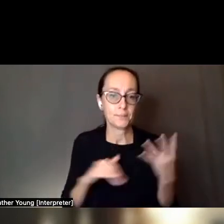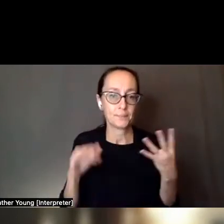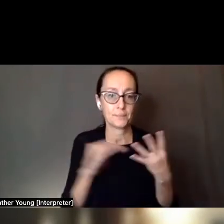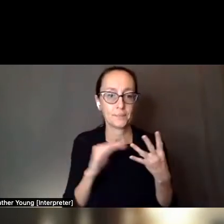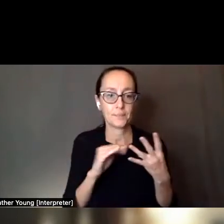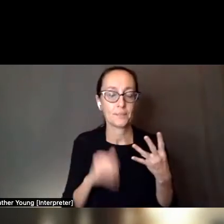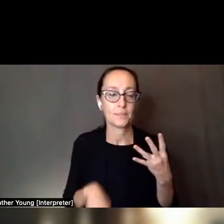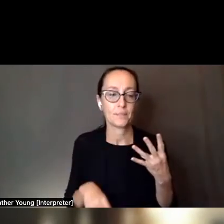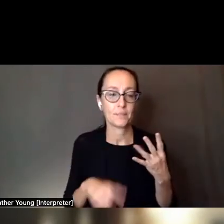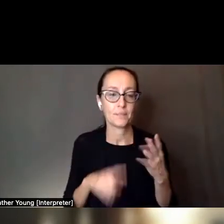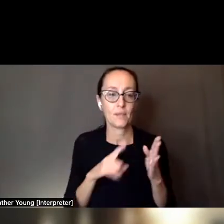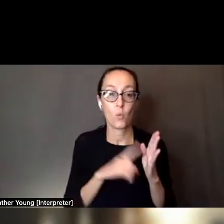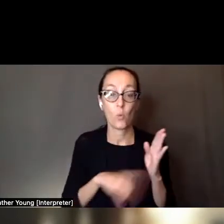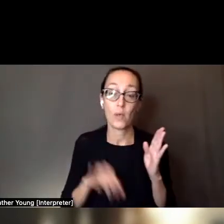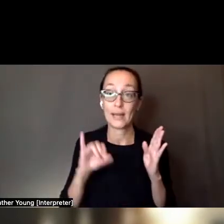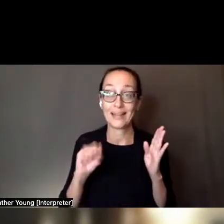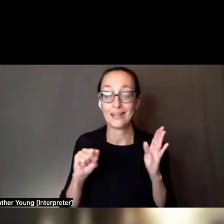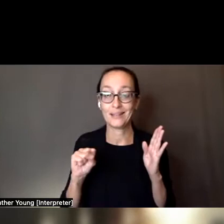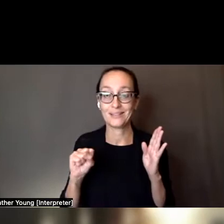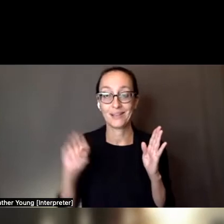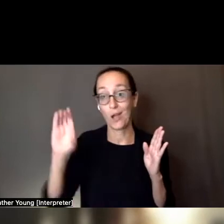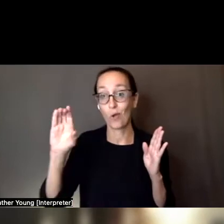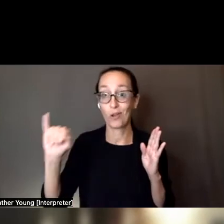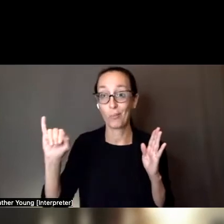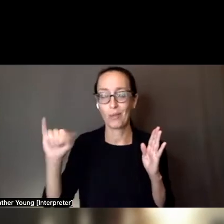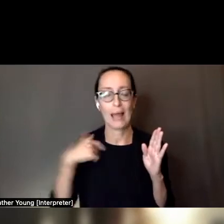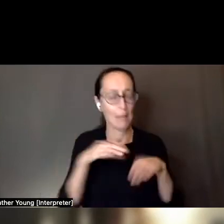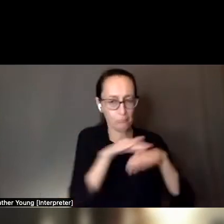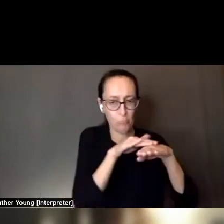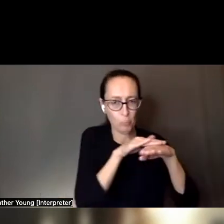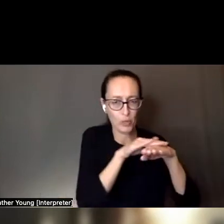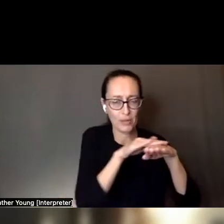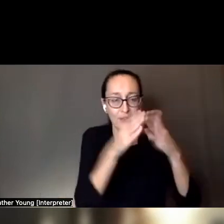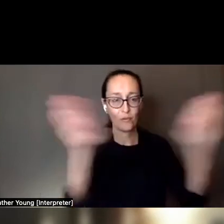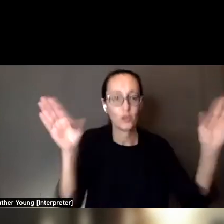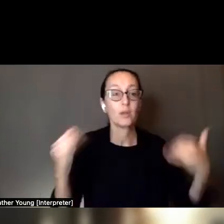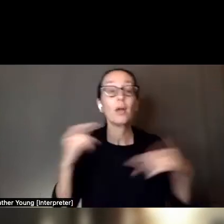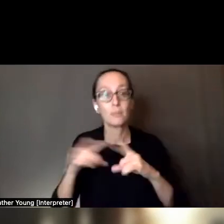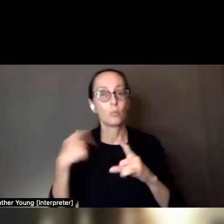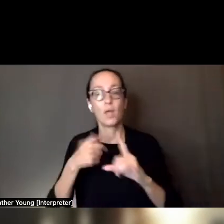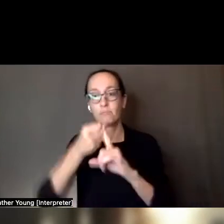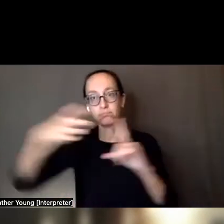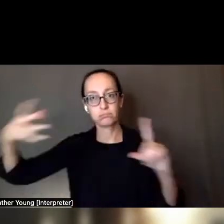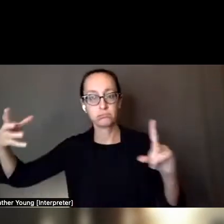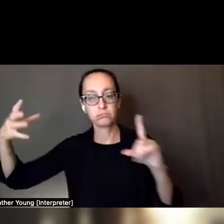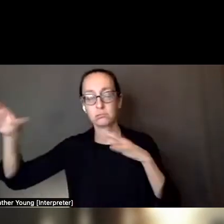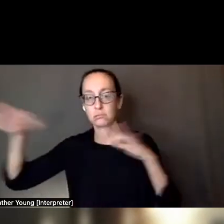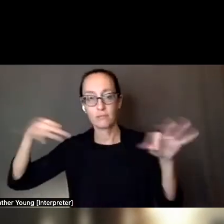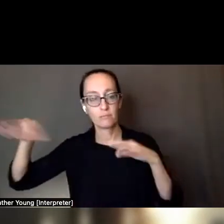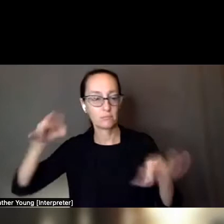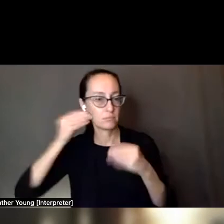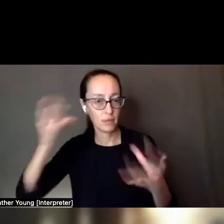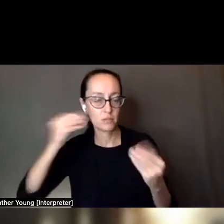have time to do but a very brief overview today, but we have a lot of information, a lot of Q&As,